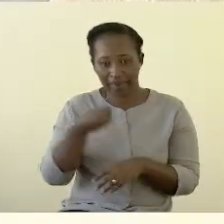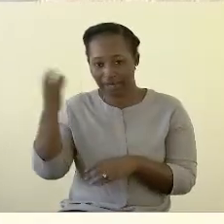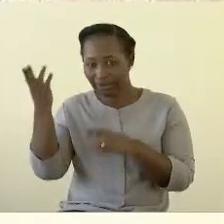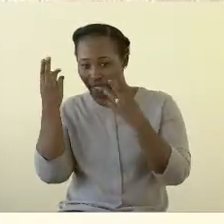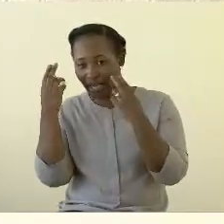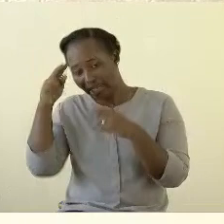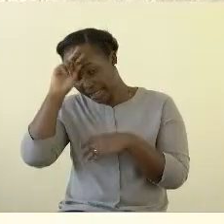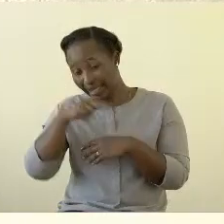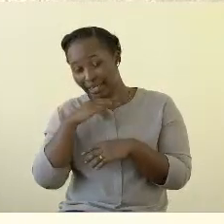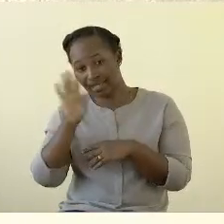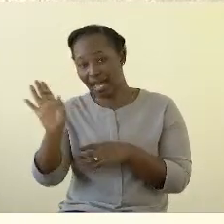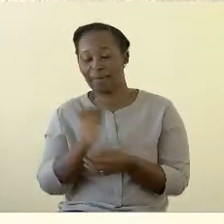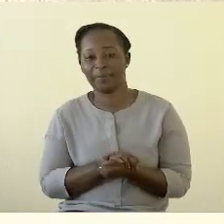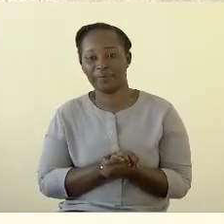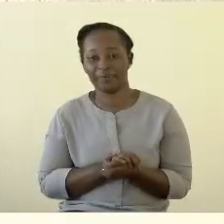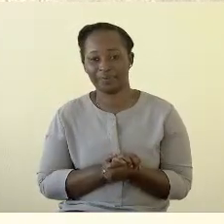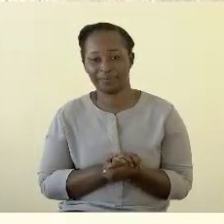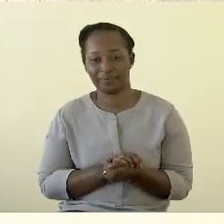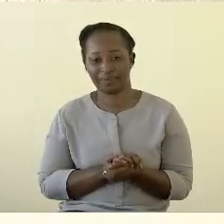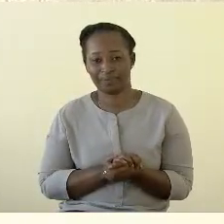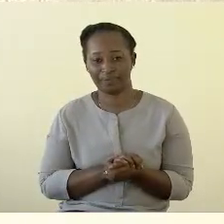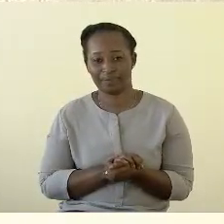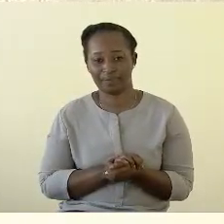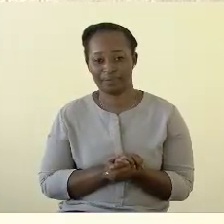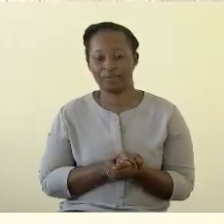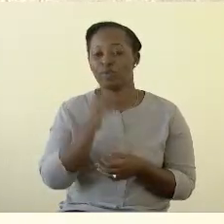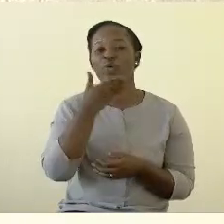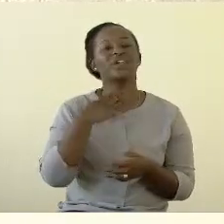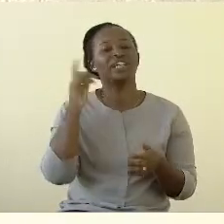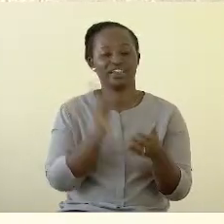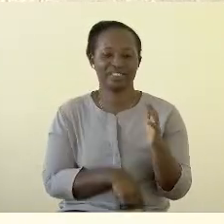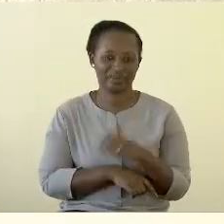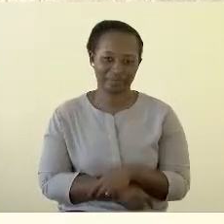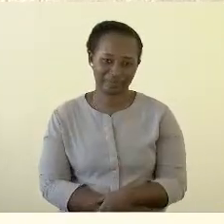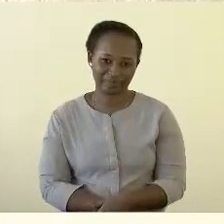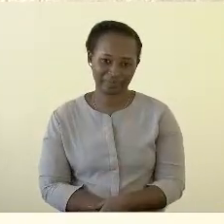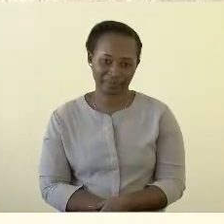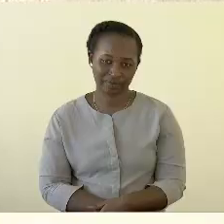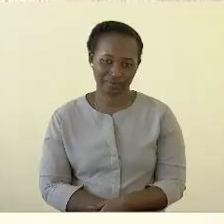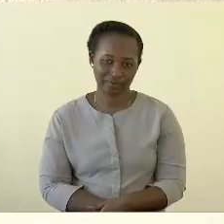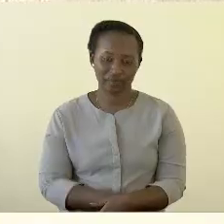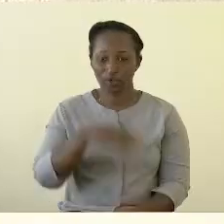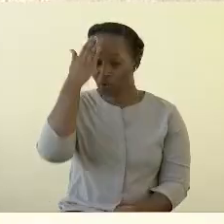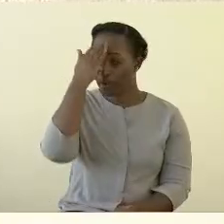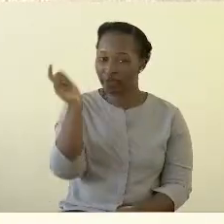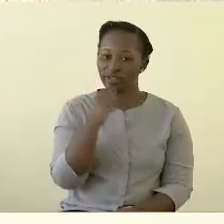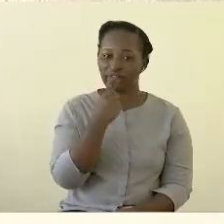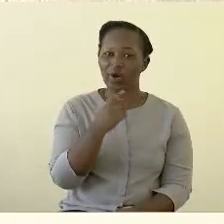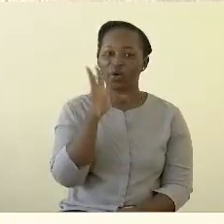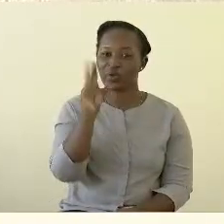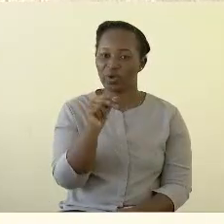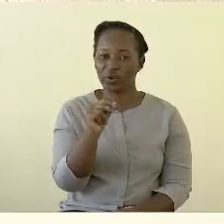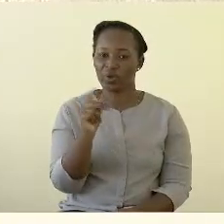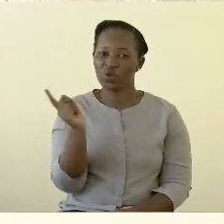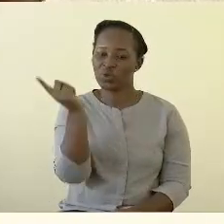Sustainable practice. What do you do at home? Why don't you say no, so you also rear a goat